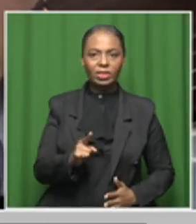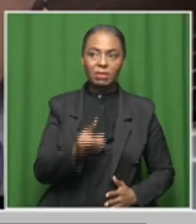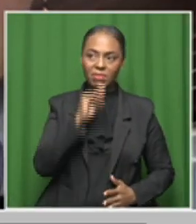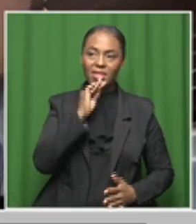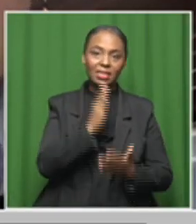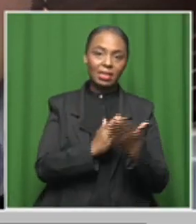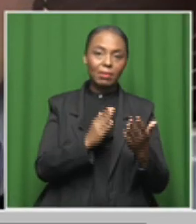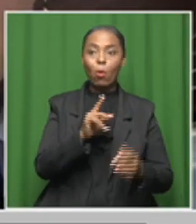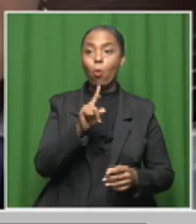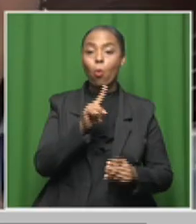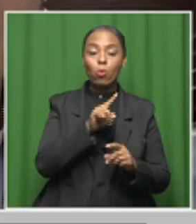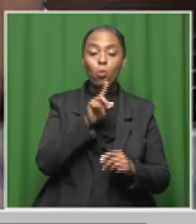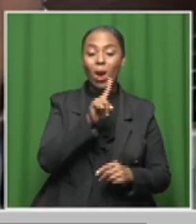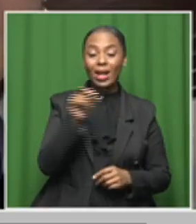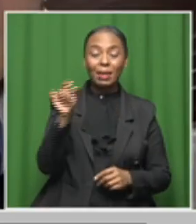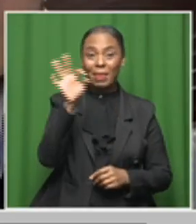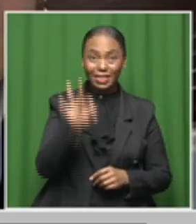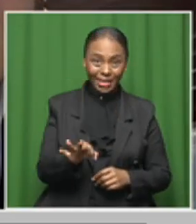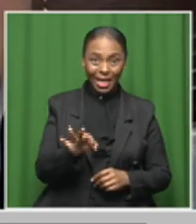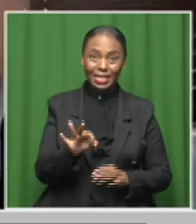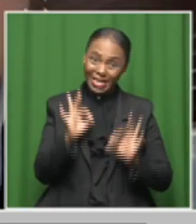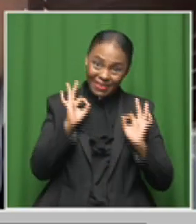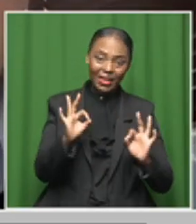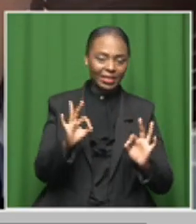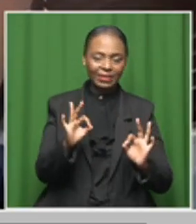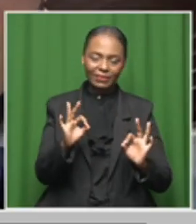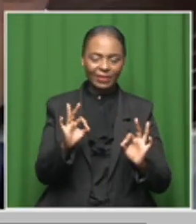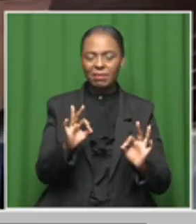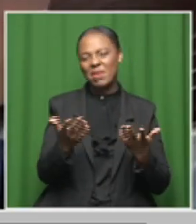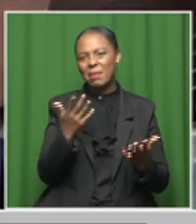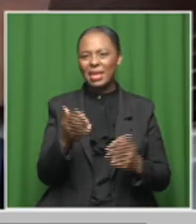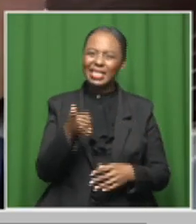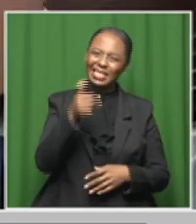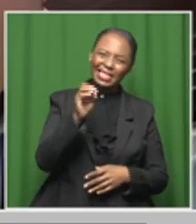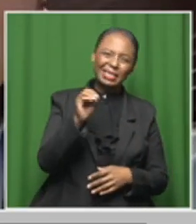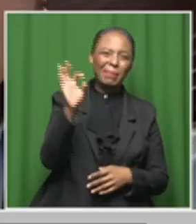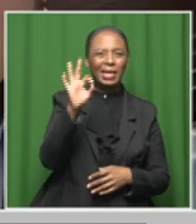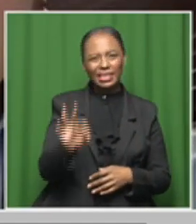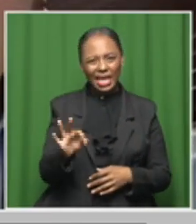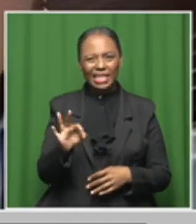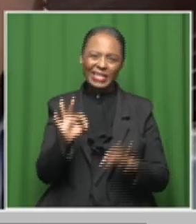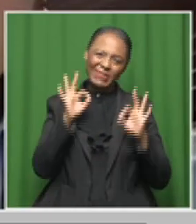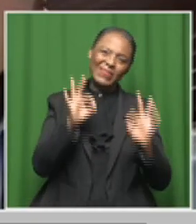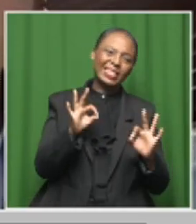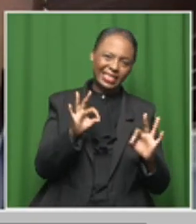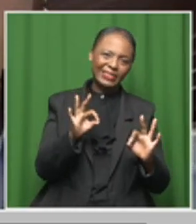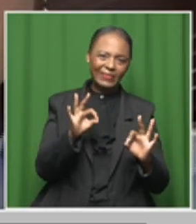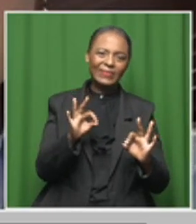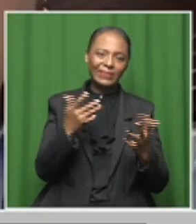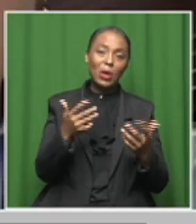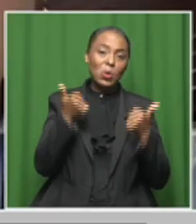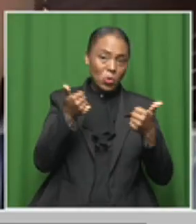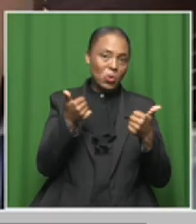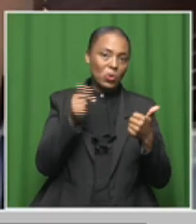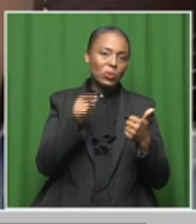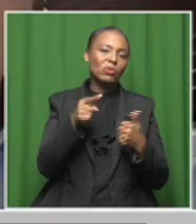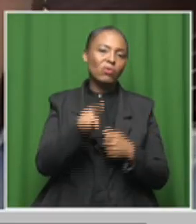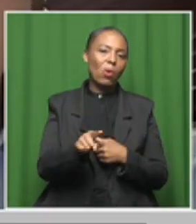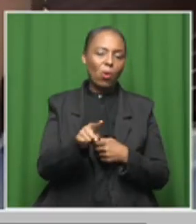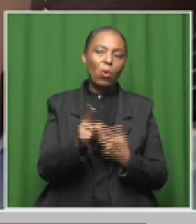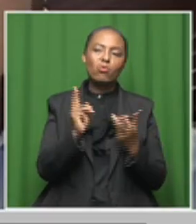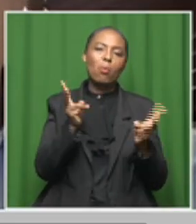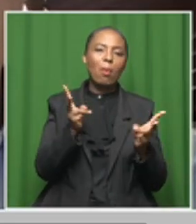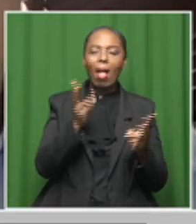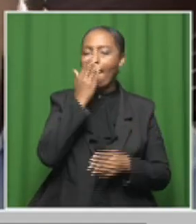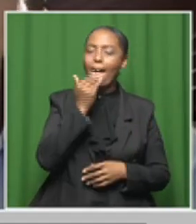prevent 40 to 60%. Its effectiveness is very good, and it's very good for a very common disease